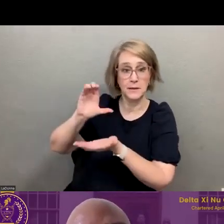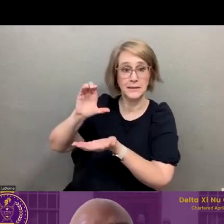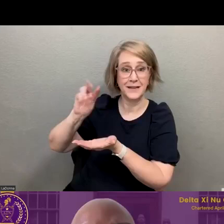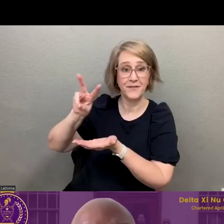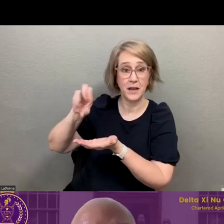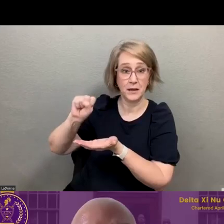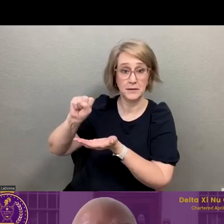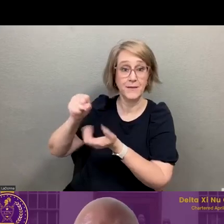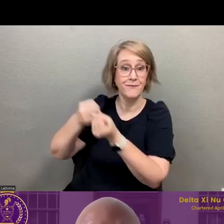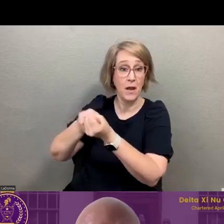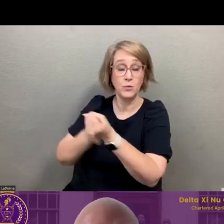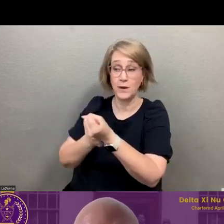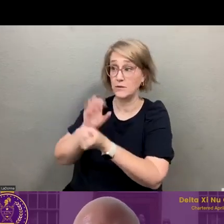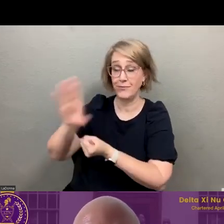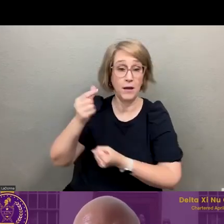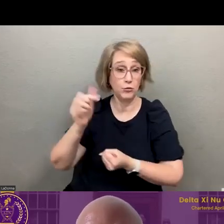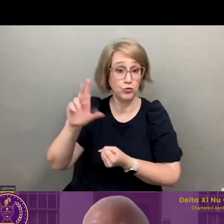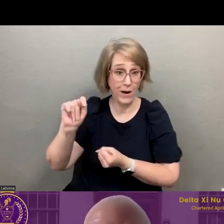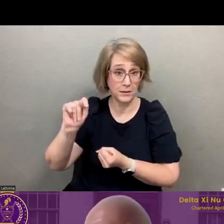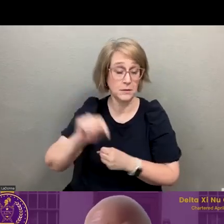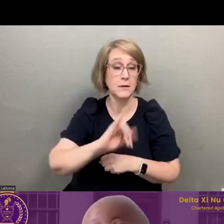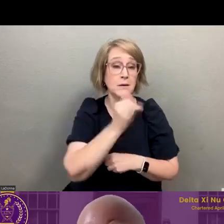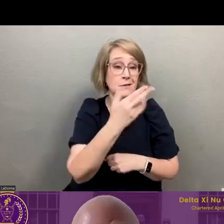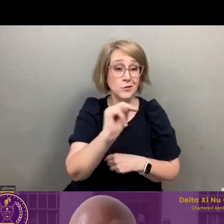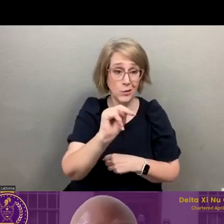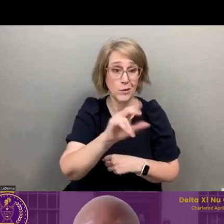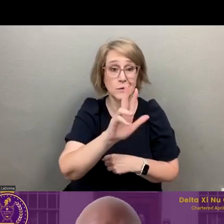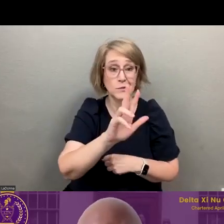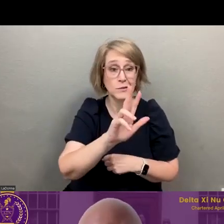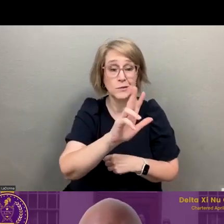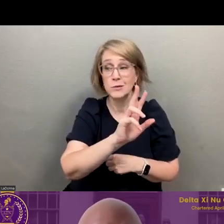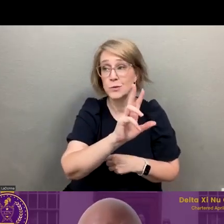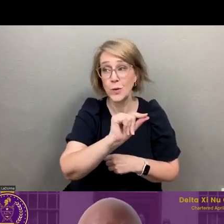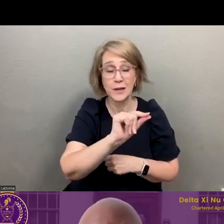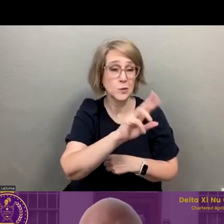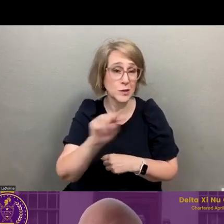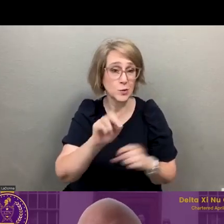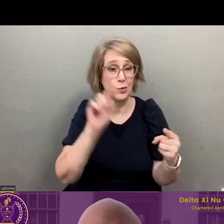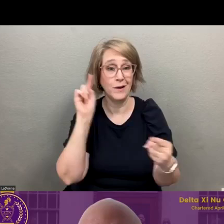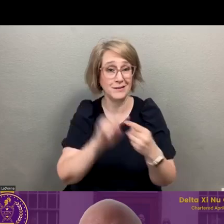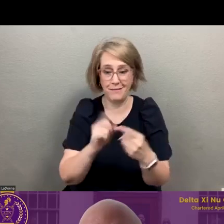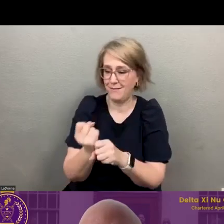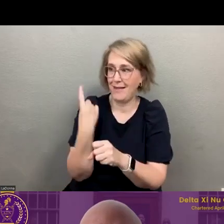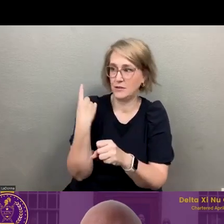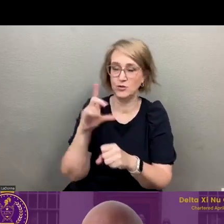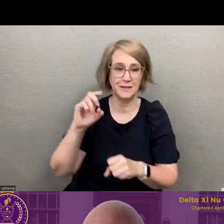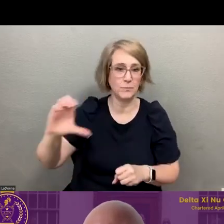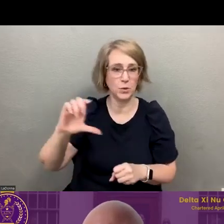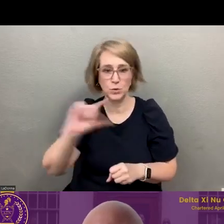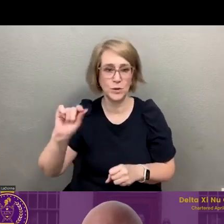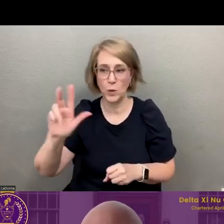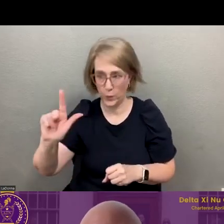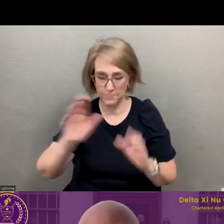CVS Foundation from January of 2022 until December of last year. And what we did was that we wanted to make sure